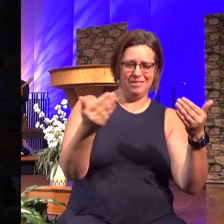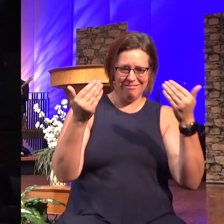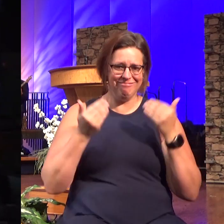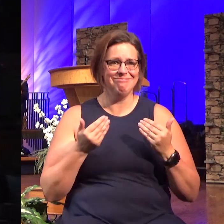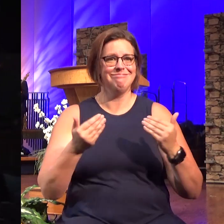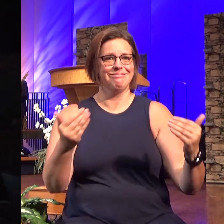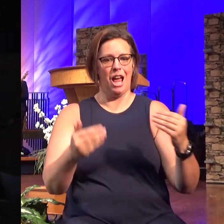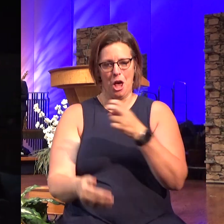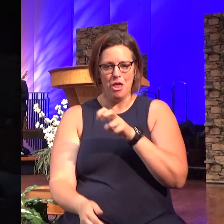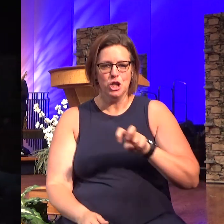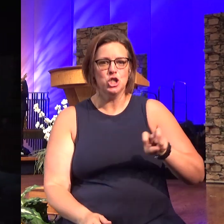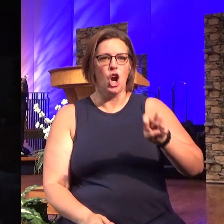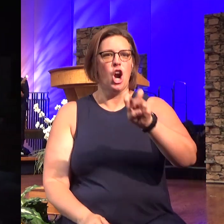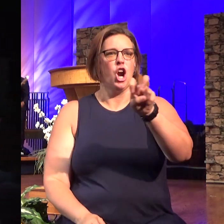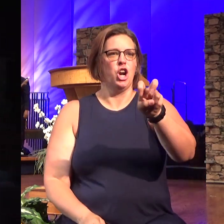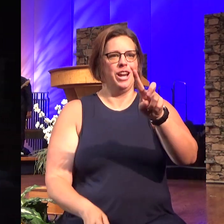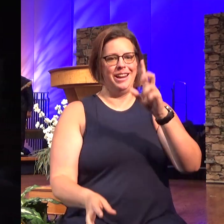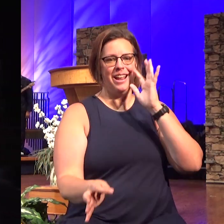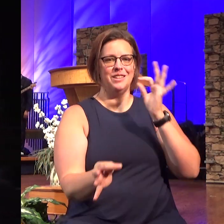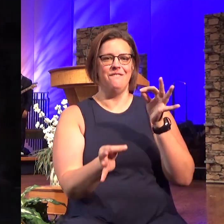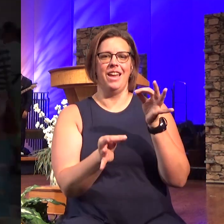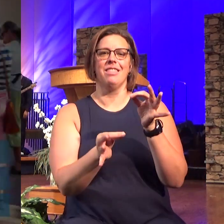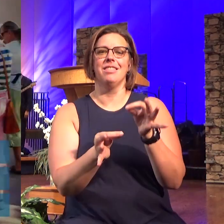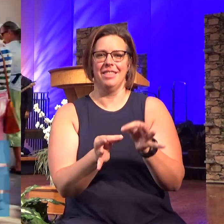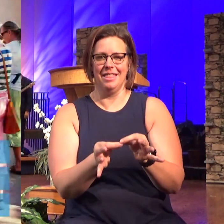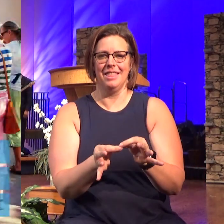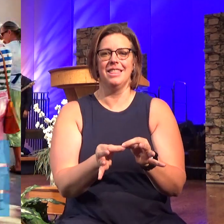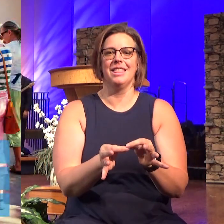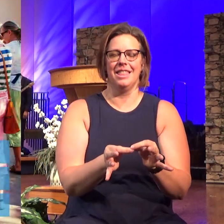journey into faith I go.